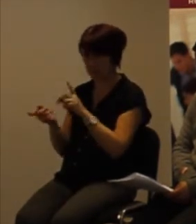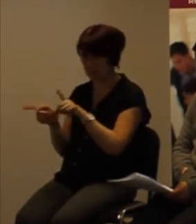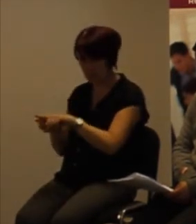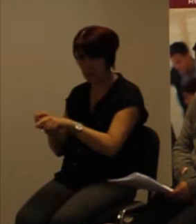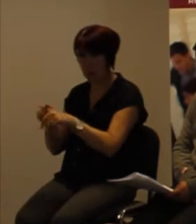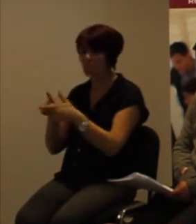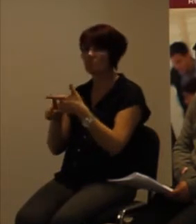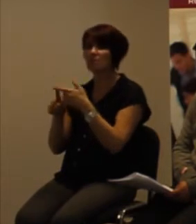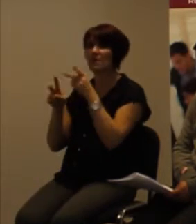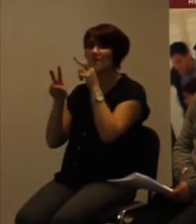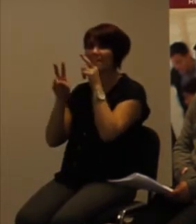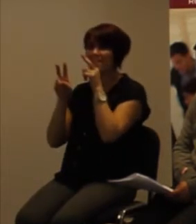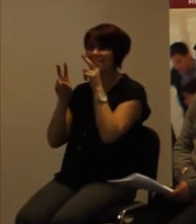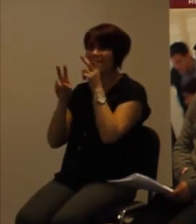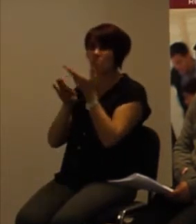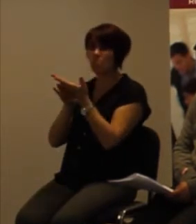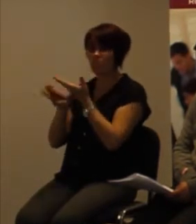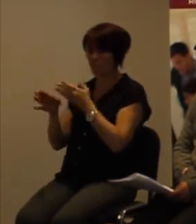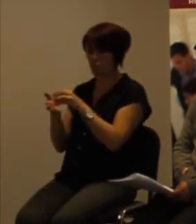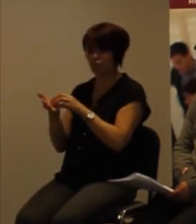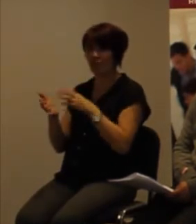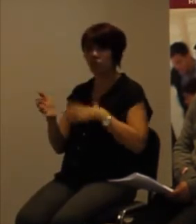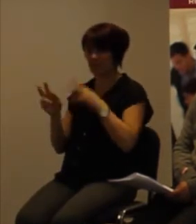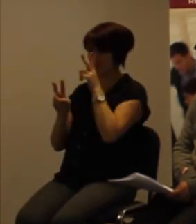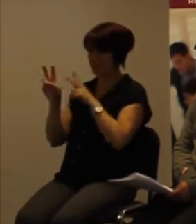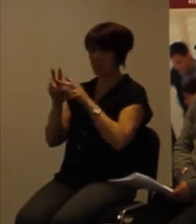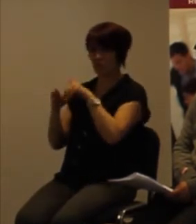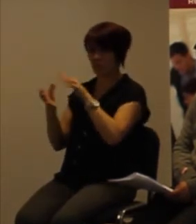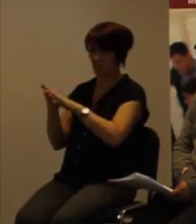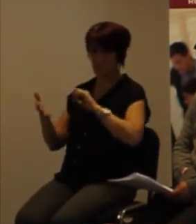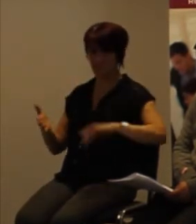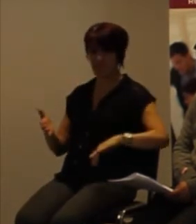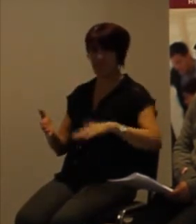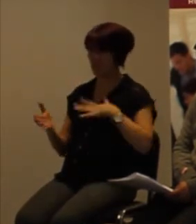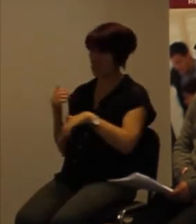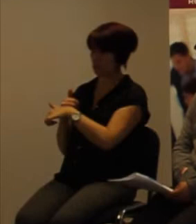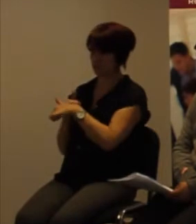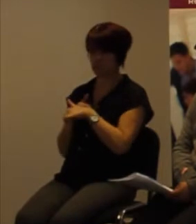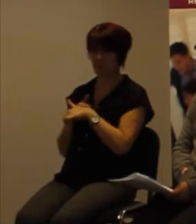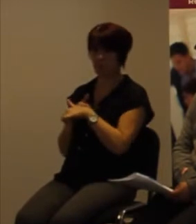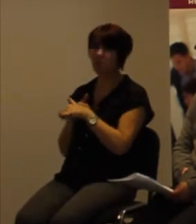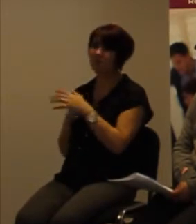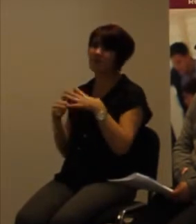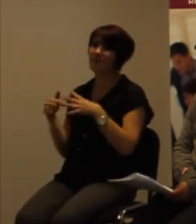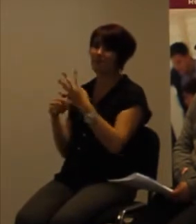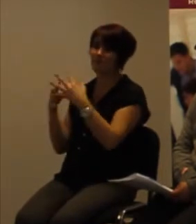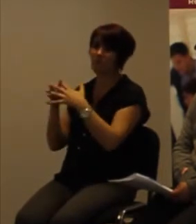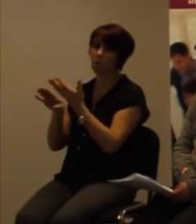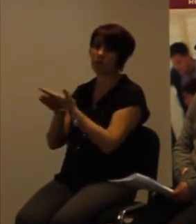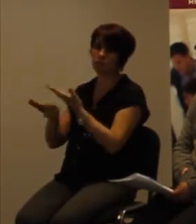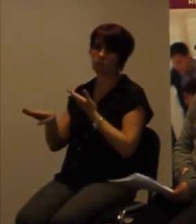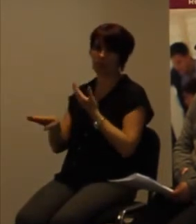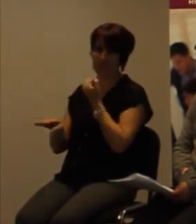remove any visual content prior to brailing. If you're looking to have support in this, 4 weeks prior to date